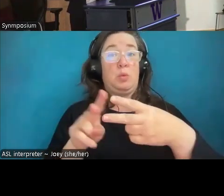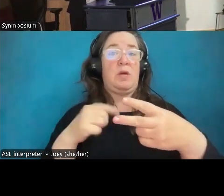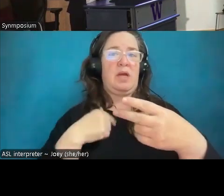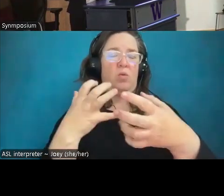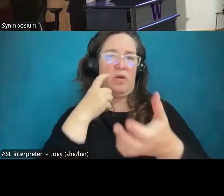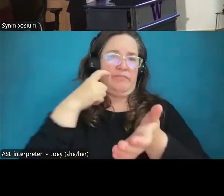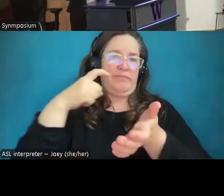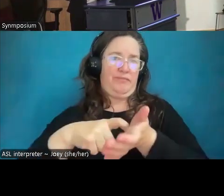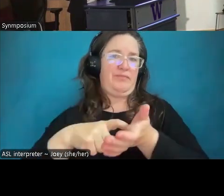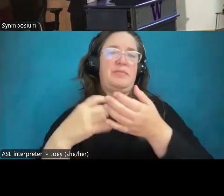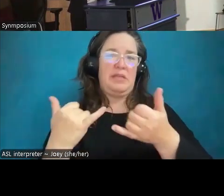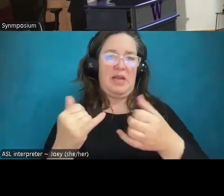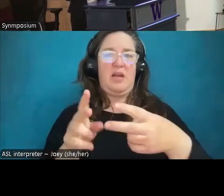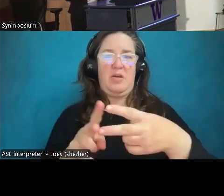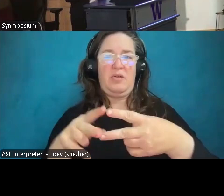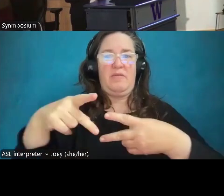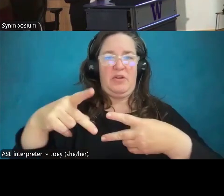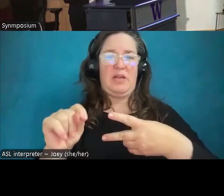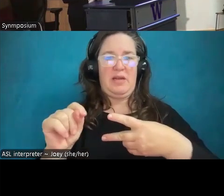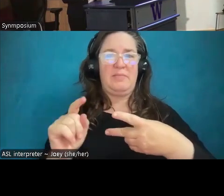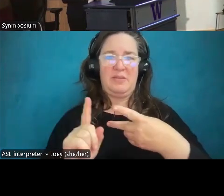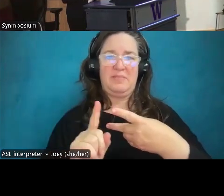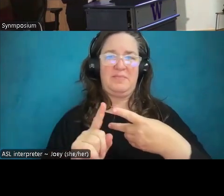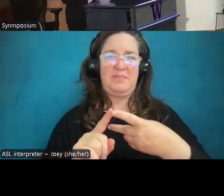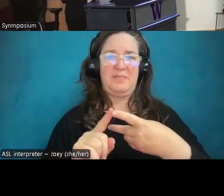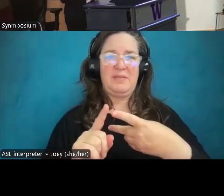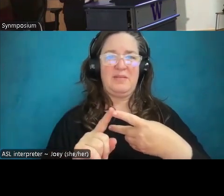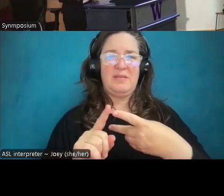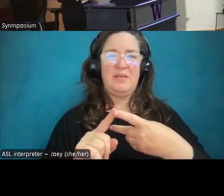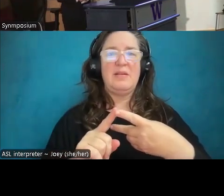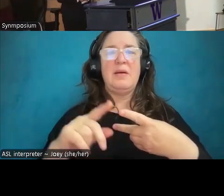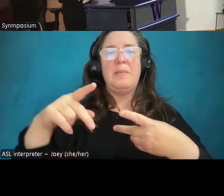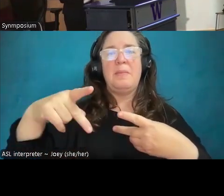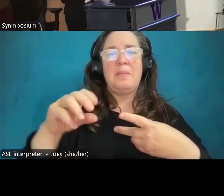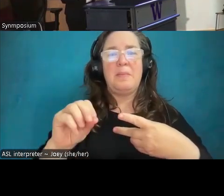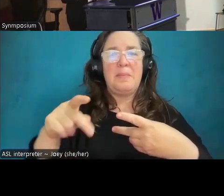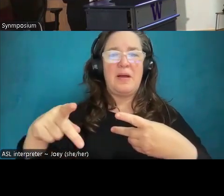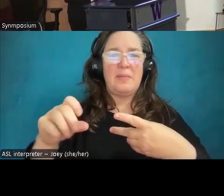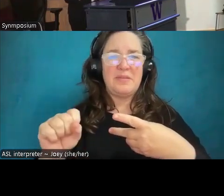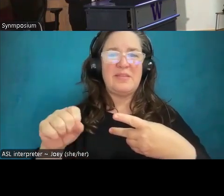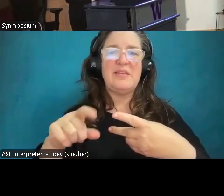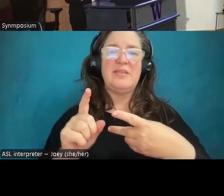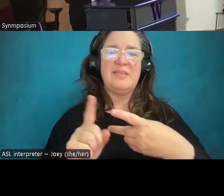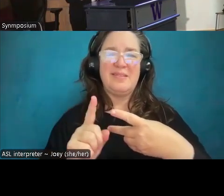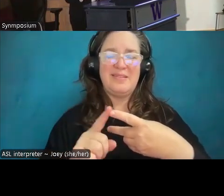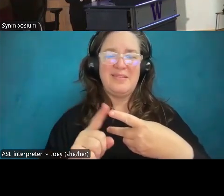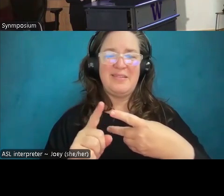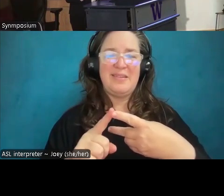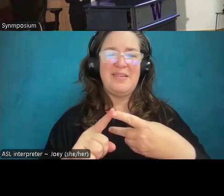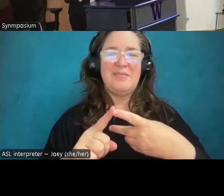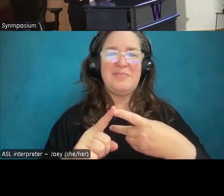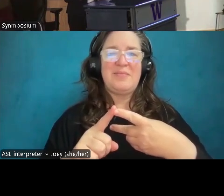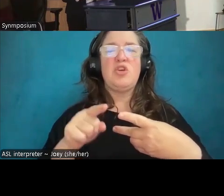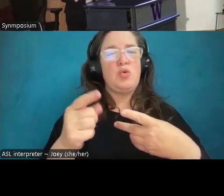can see right here, postural orthostatic tachycardia syndrome, or POTS. If you're a clinician, you may have heard of this, but not a lot about